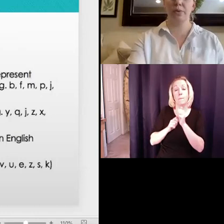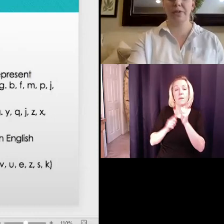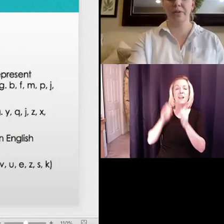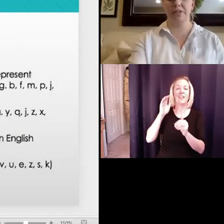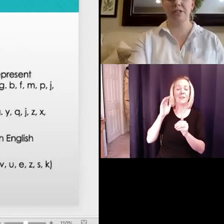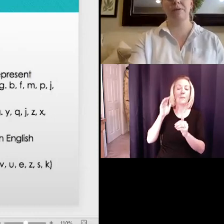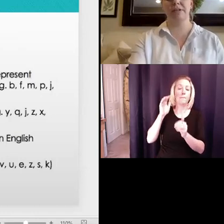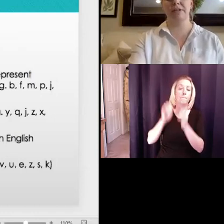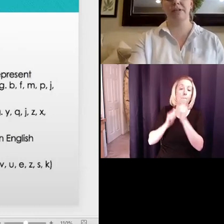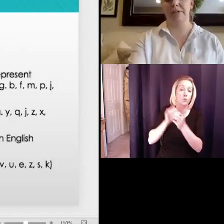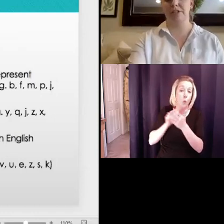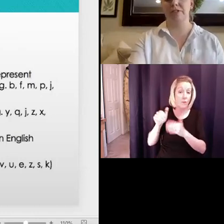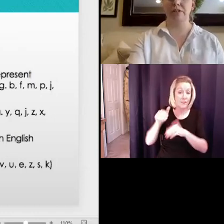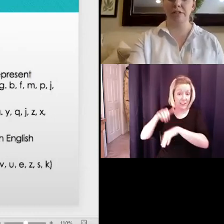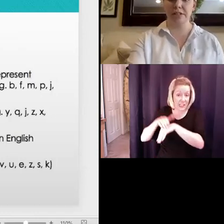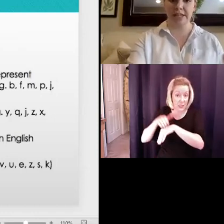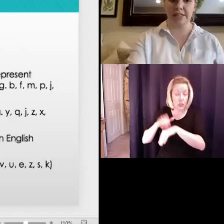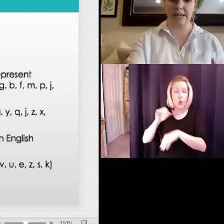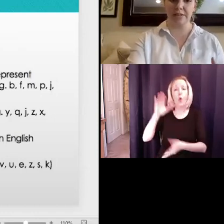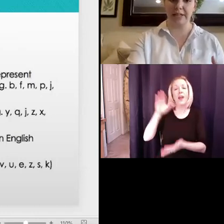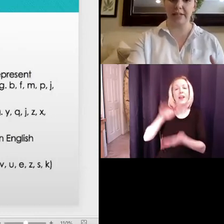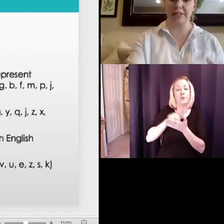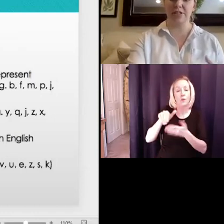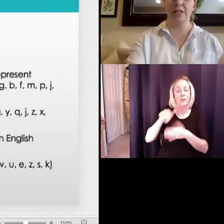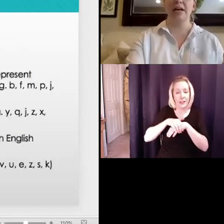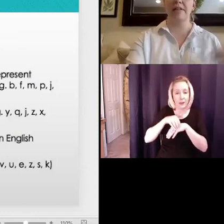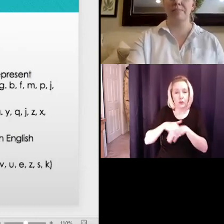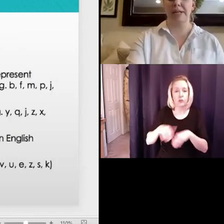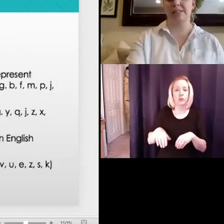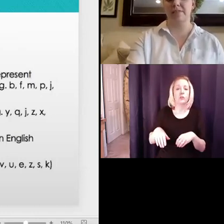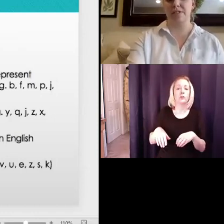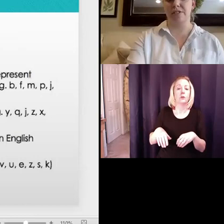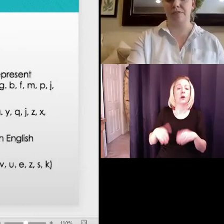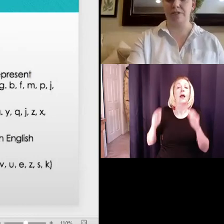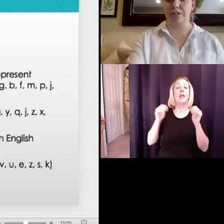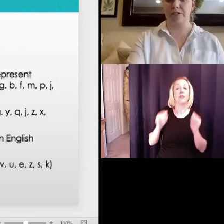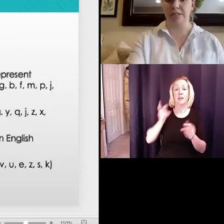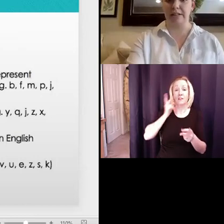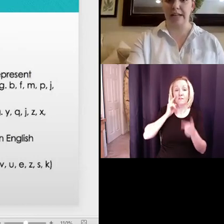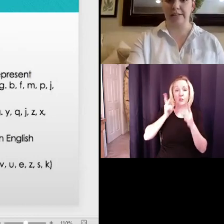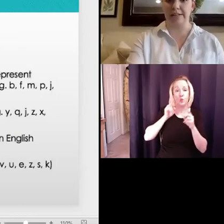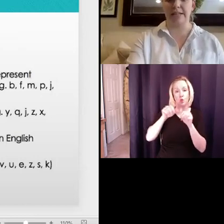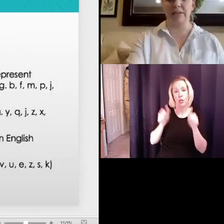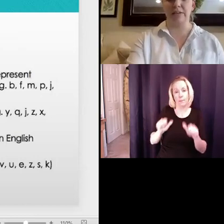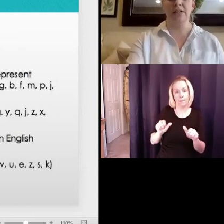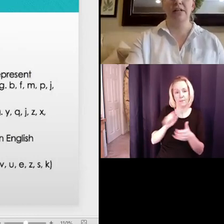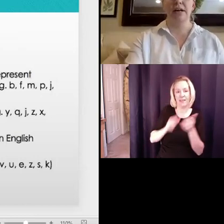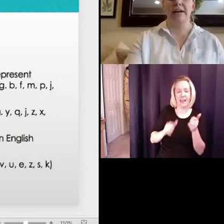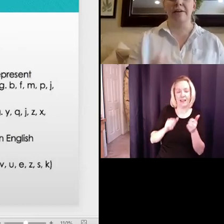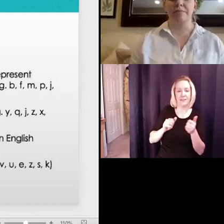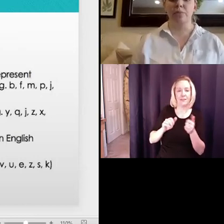the order in which typically developing children learn to say the sound in English, and then based on visual features is that last